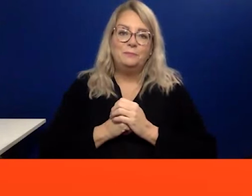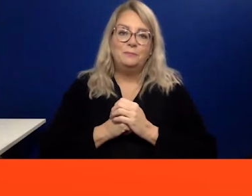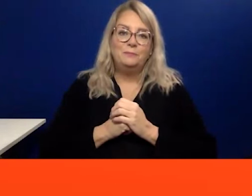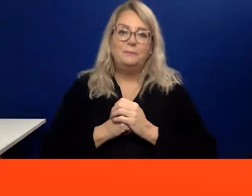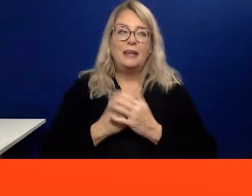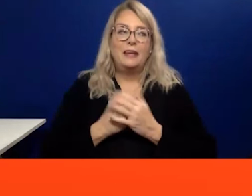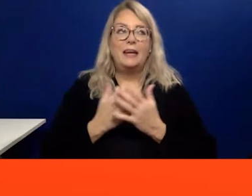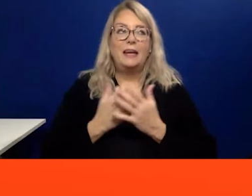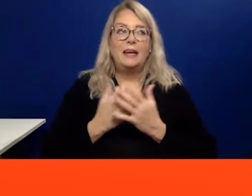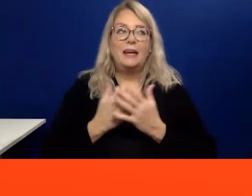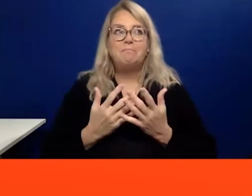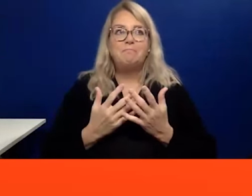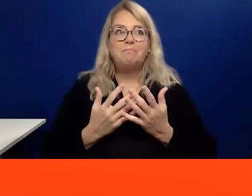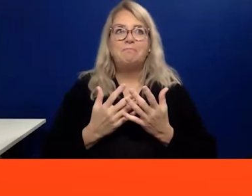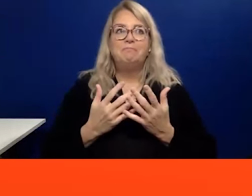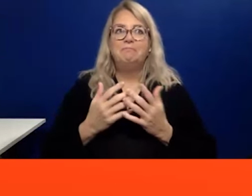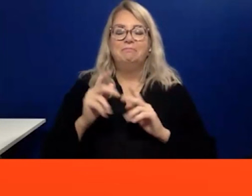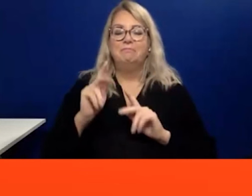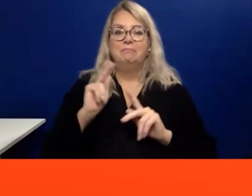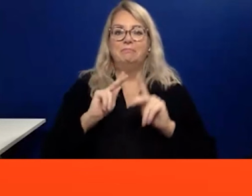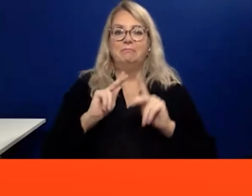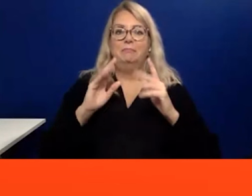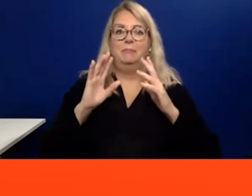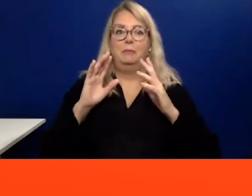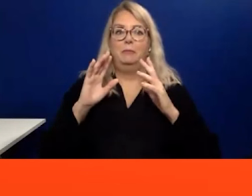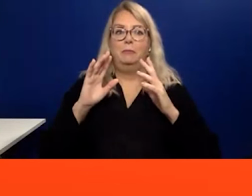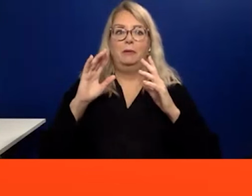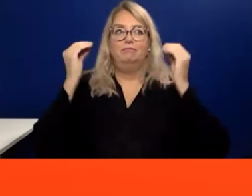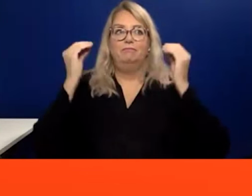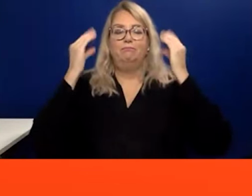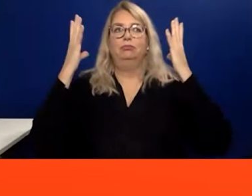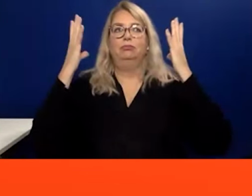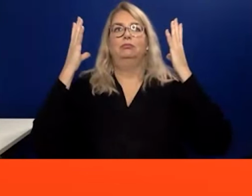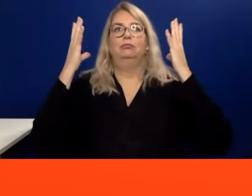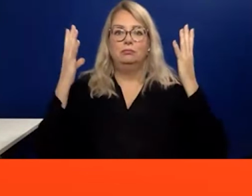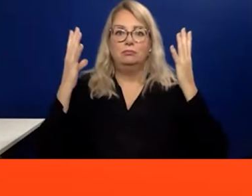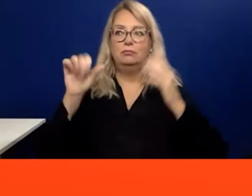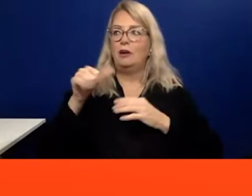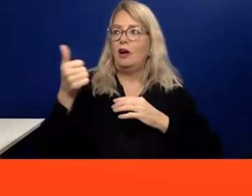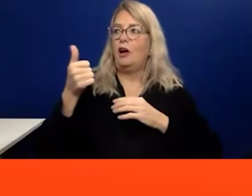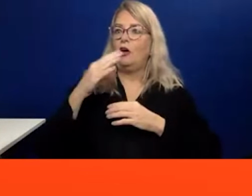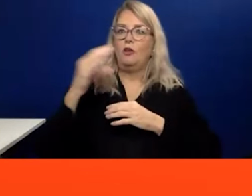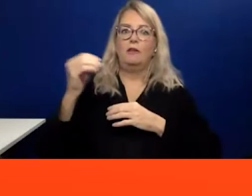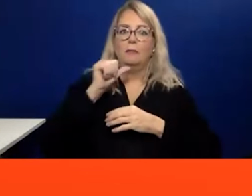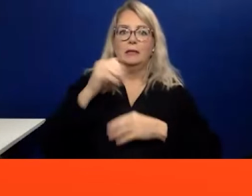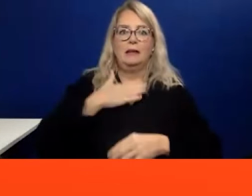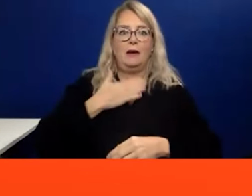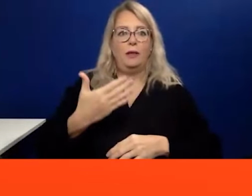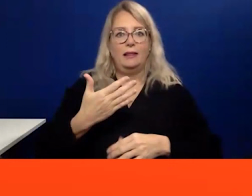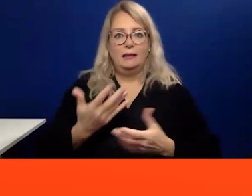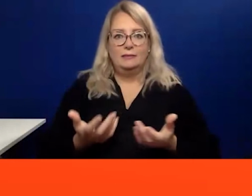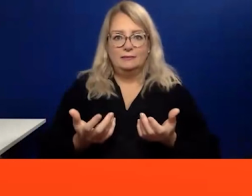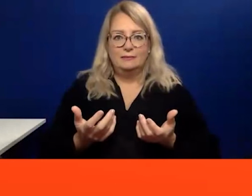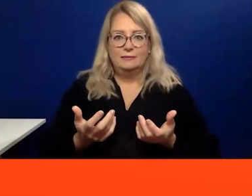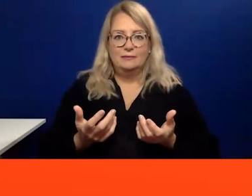It went nuts. Why? Nobody else was willing to do it. Nobody else could do it. So that's